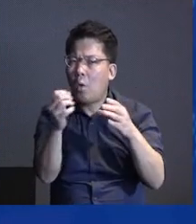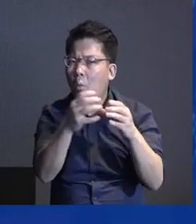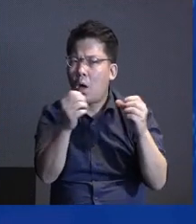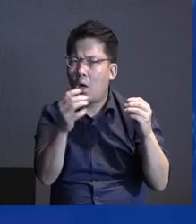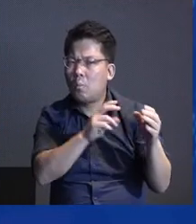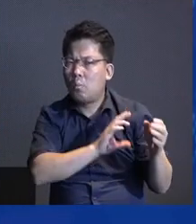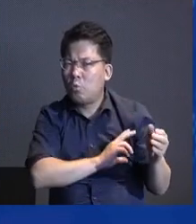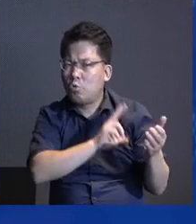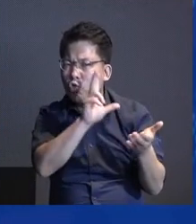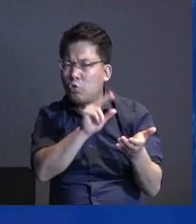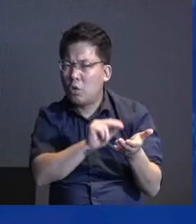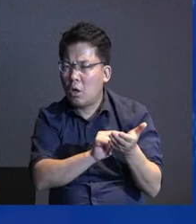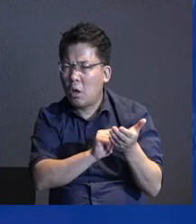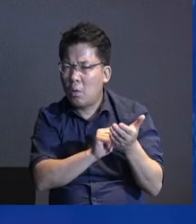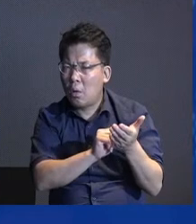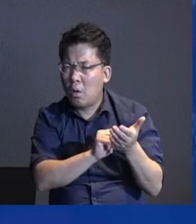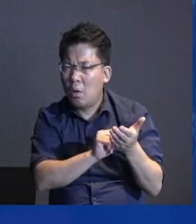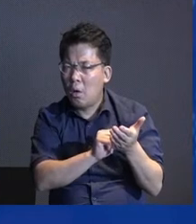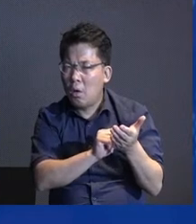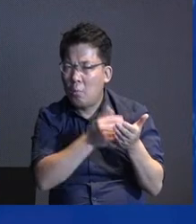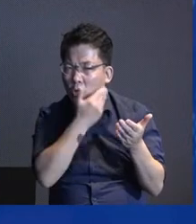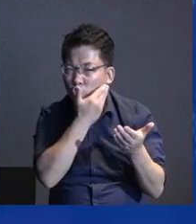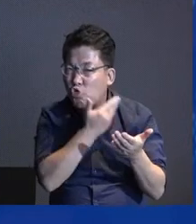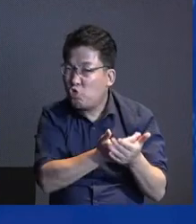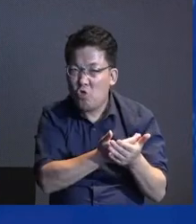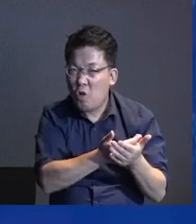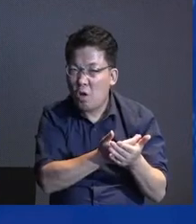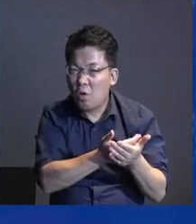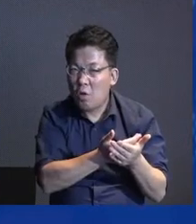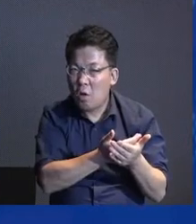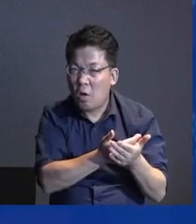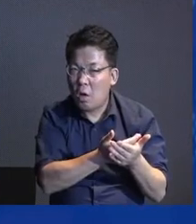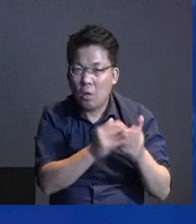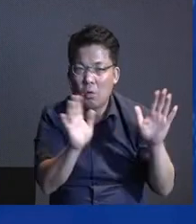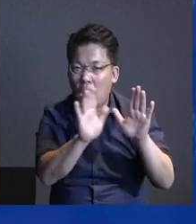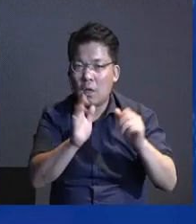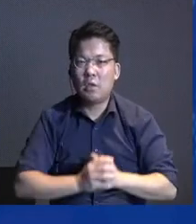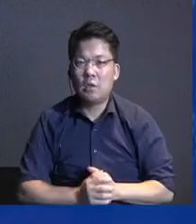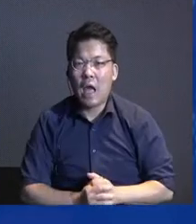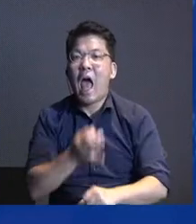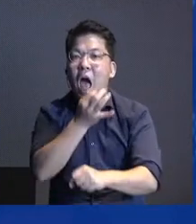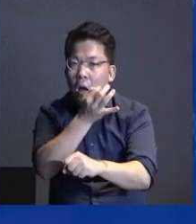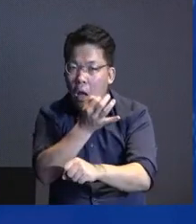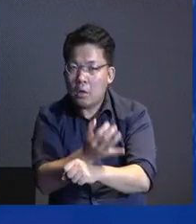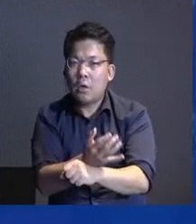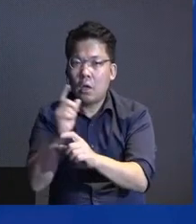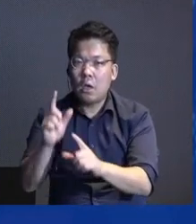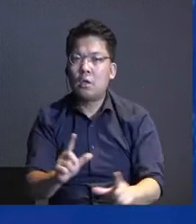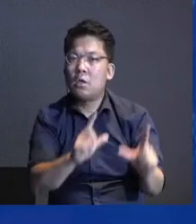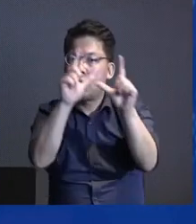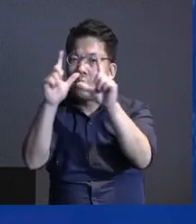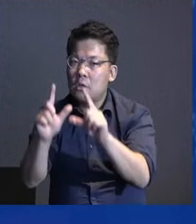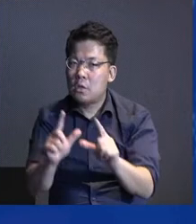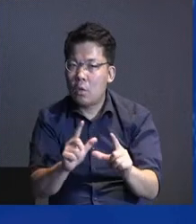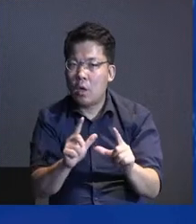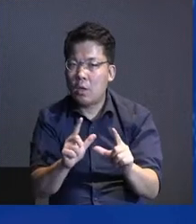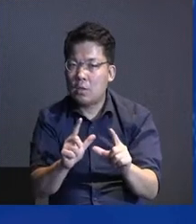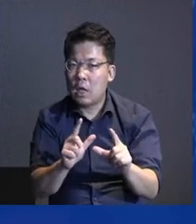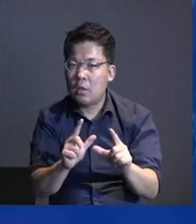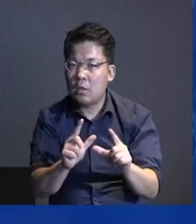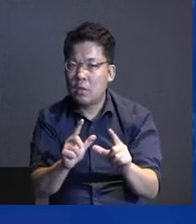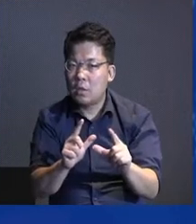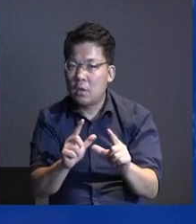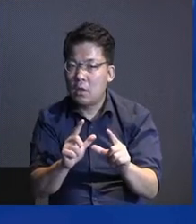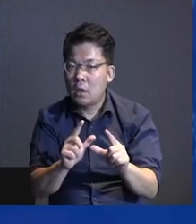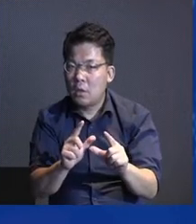of the connection and getting to know each other in the group. And we had an informal chat on